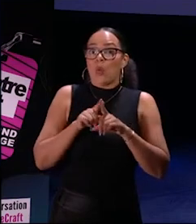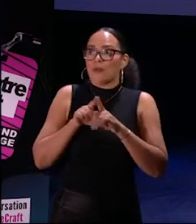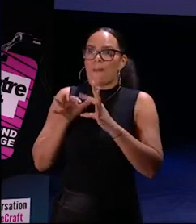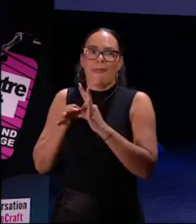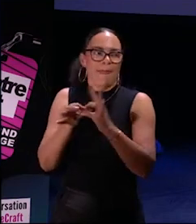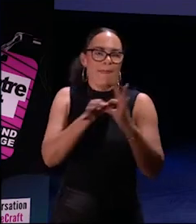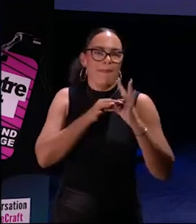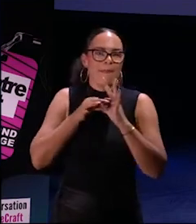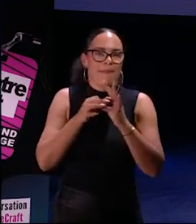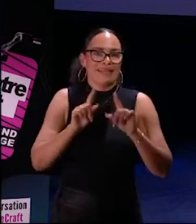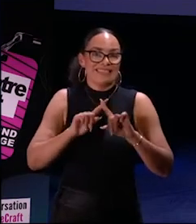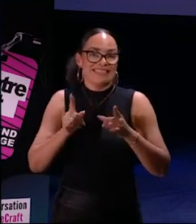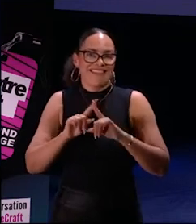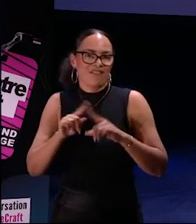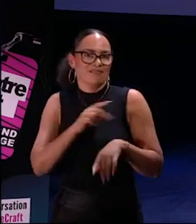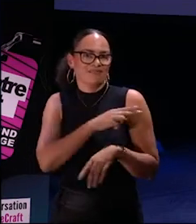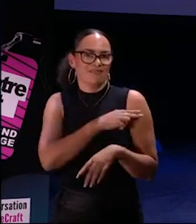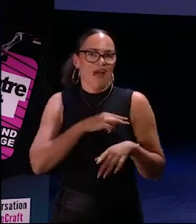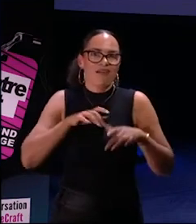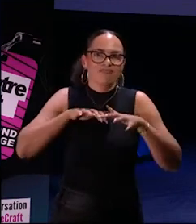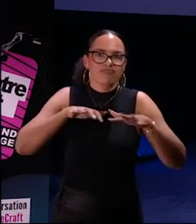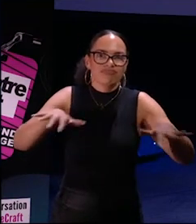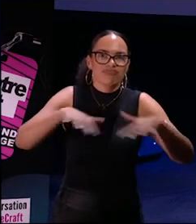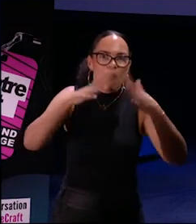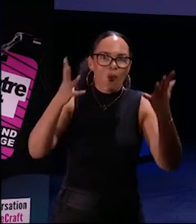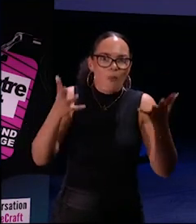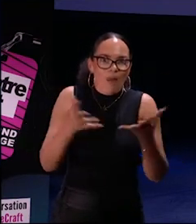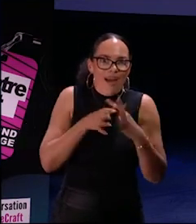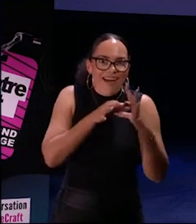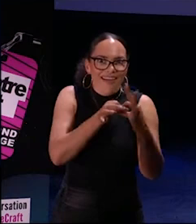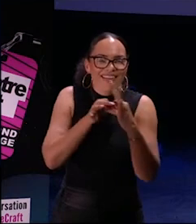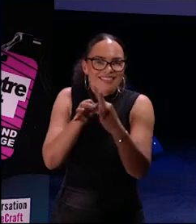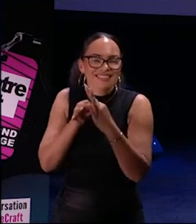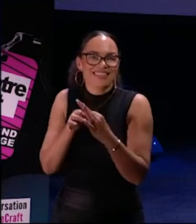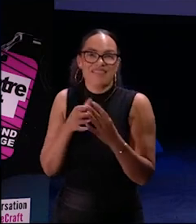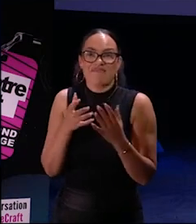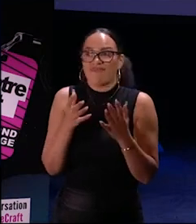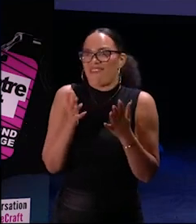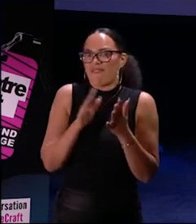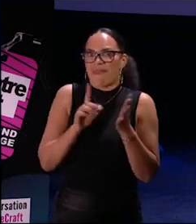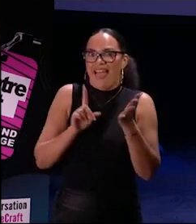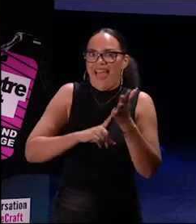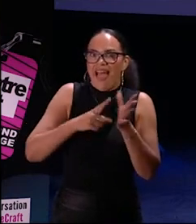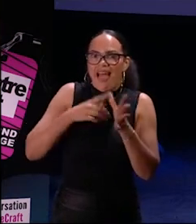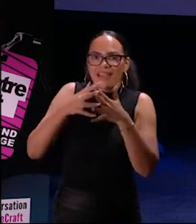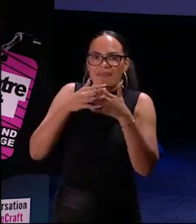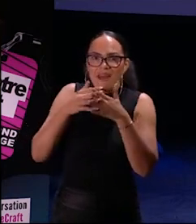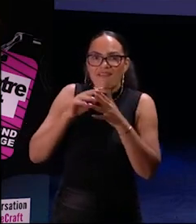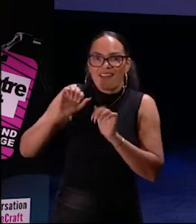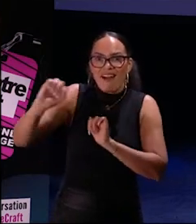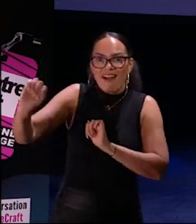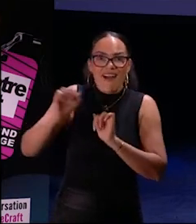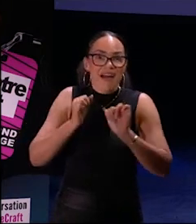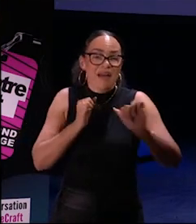had recording sessions at 7 in the morning so that we could get our actor from LA involved. We had a writer and director